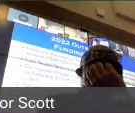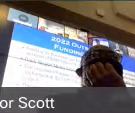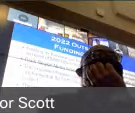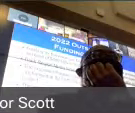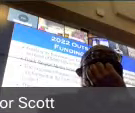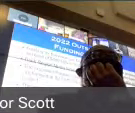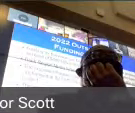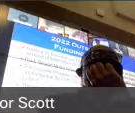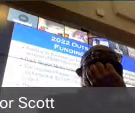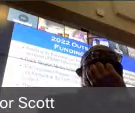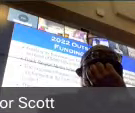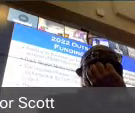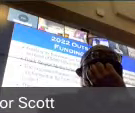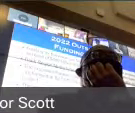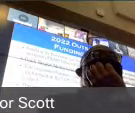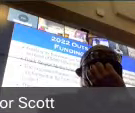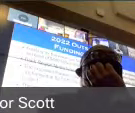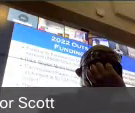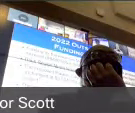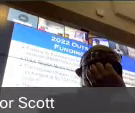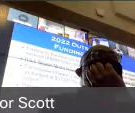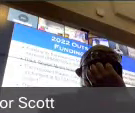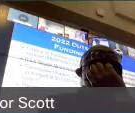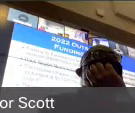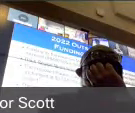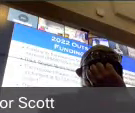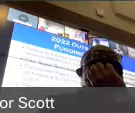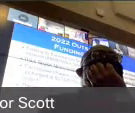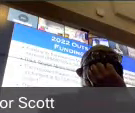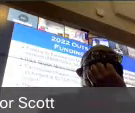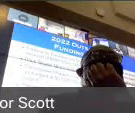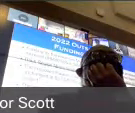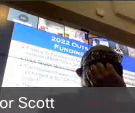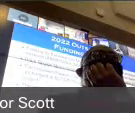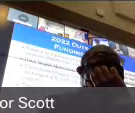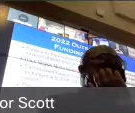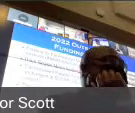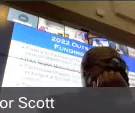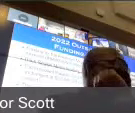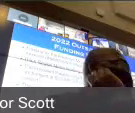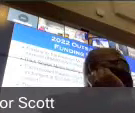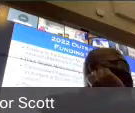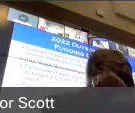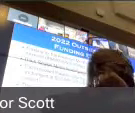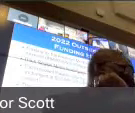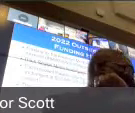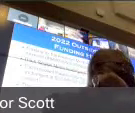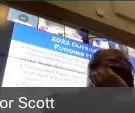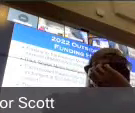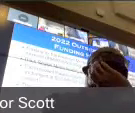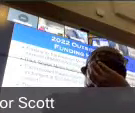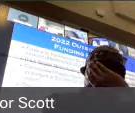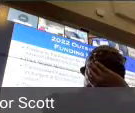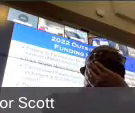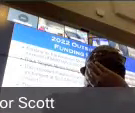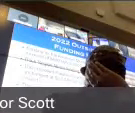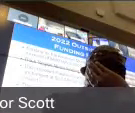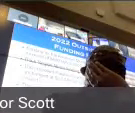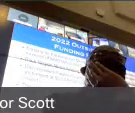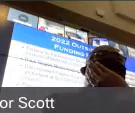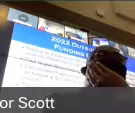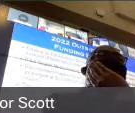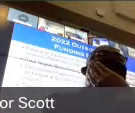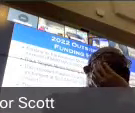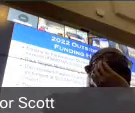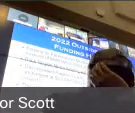been over $8.7 million. But when looking at that billing, there were, first of all, it was supposed to be for a